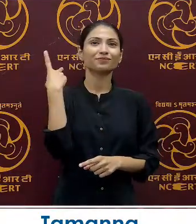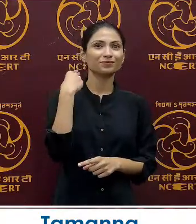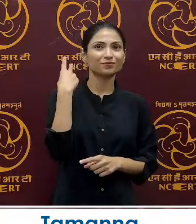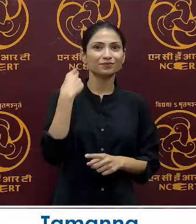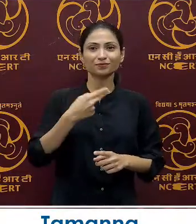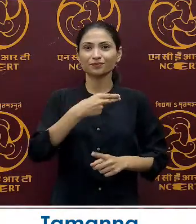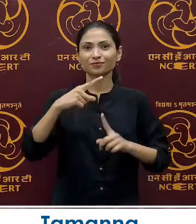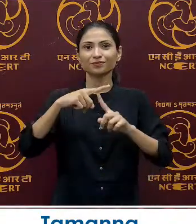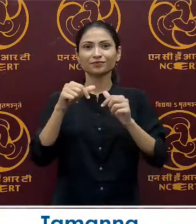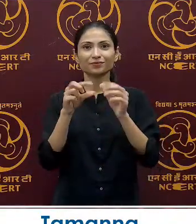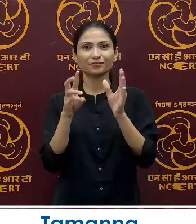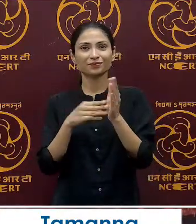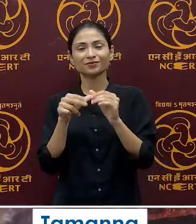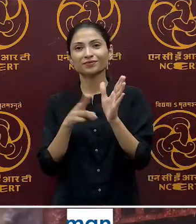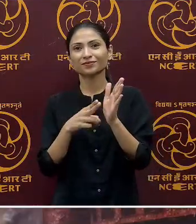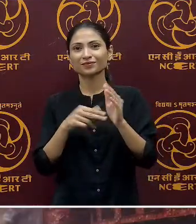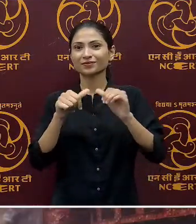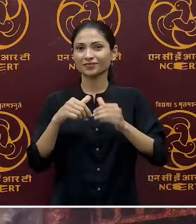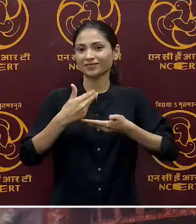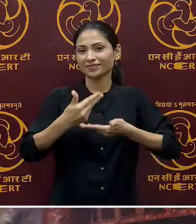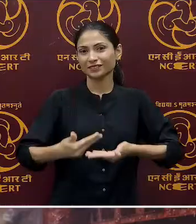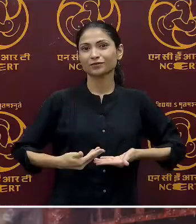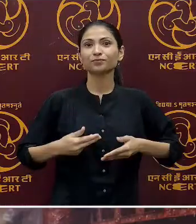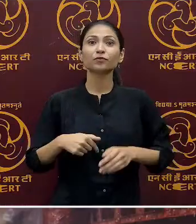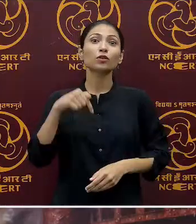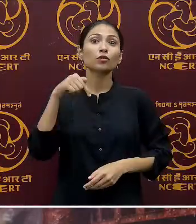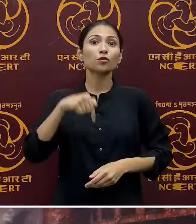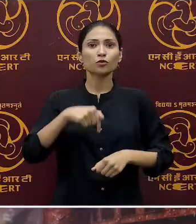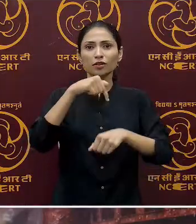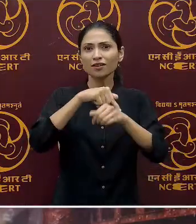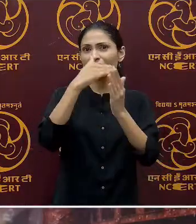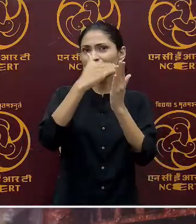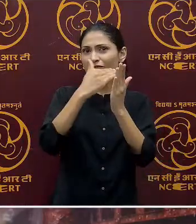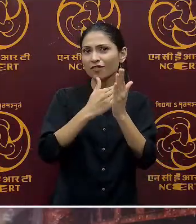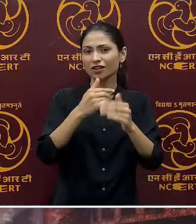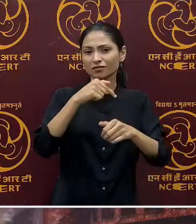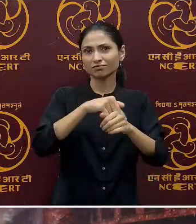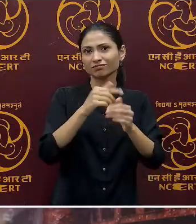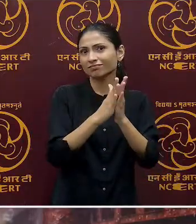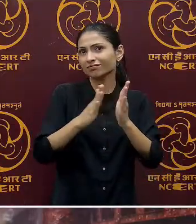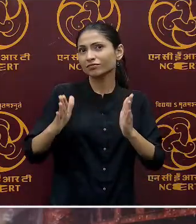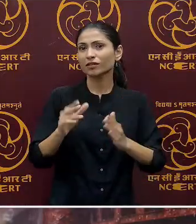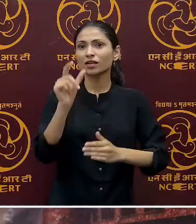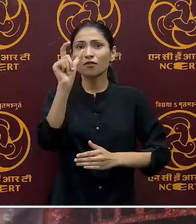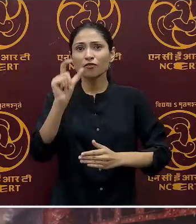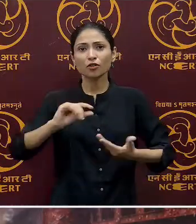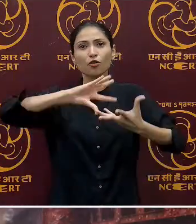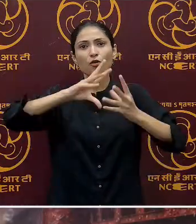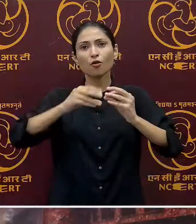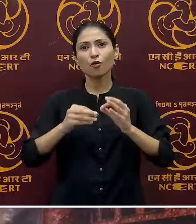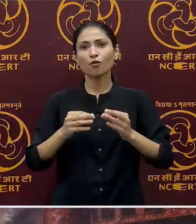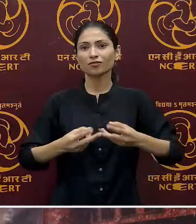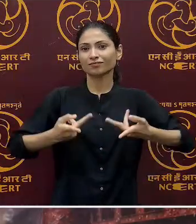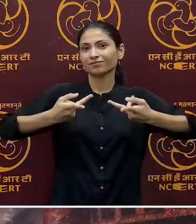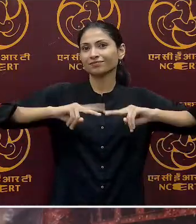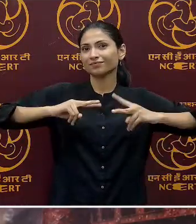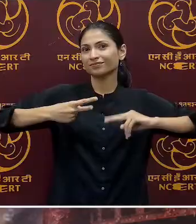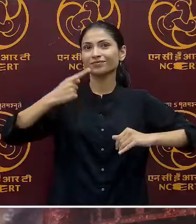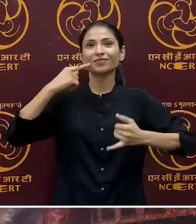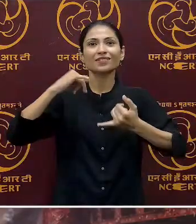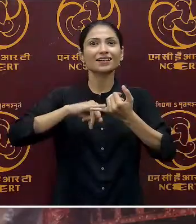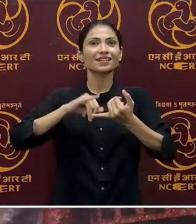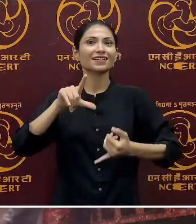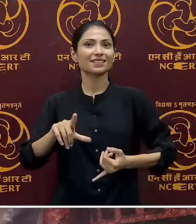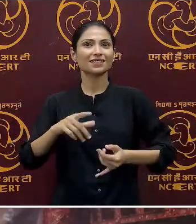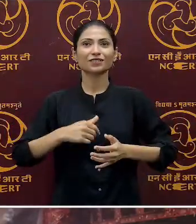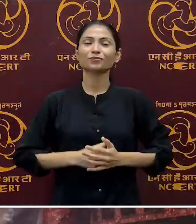warm welcome to you. So, Tamanna would be interpreting each and every word that we are going to discuss in this particular program. Now, let me